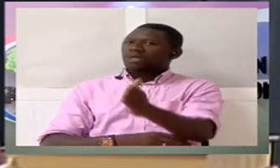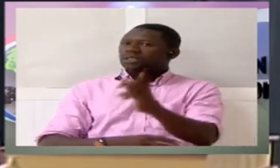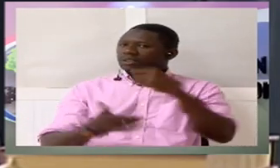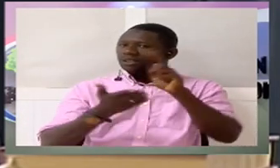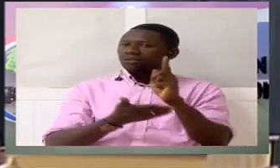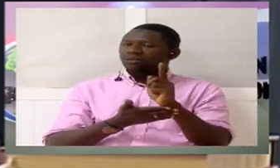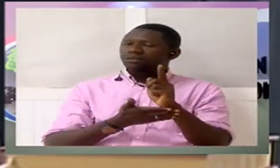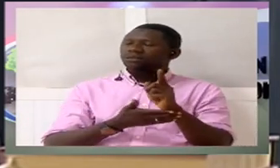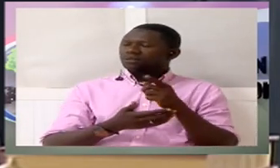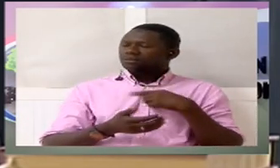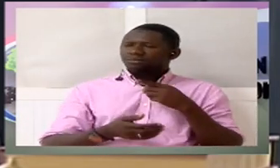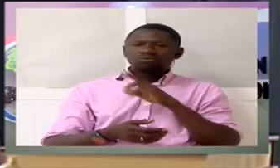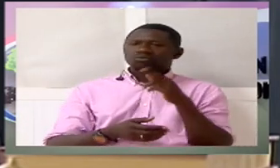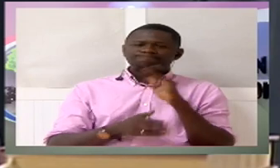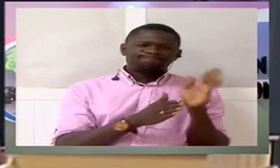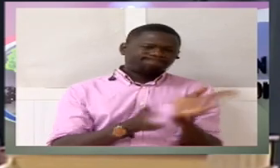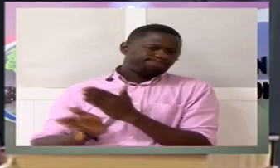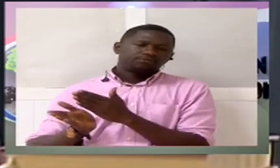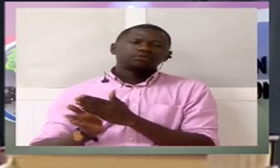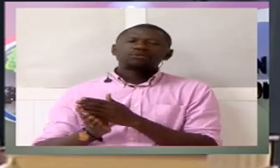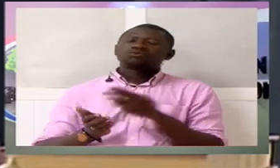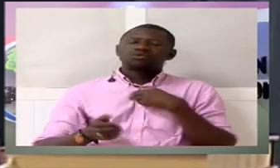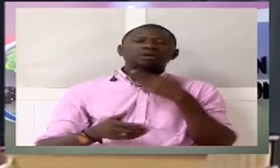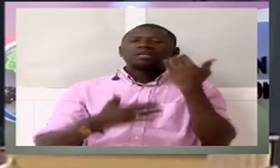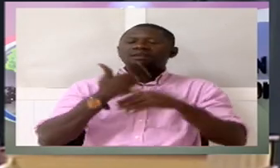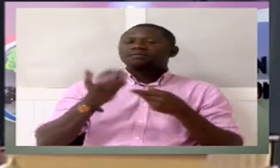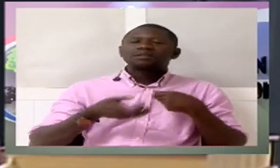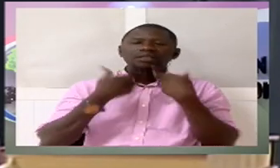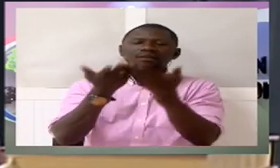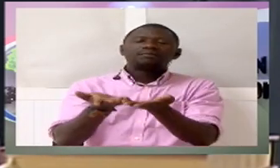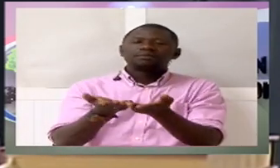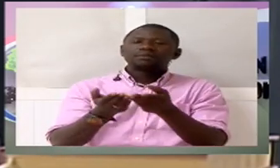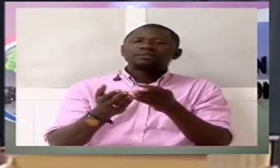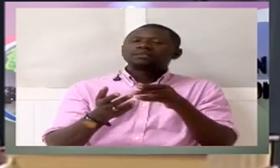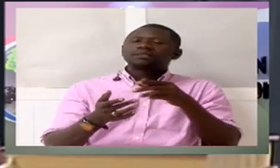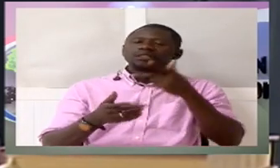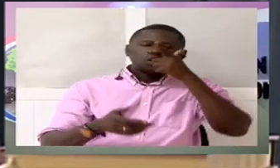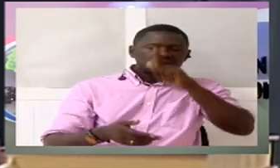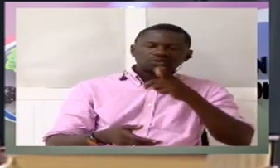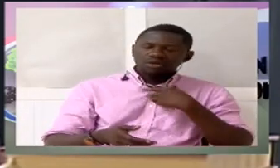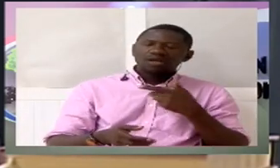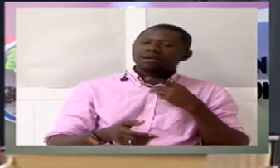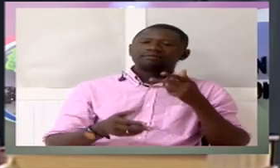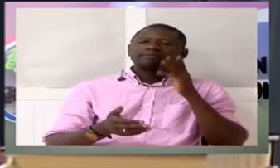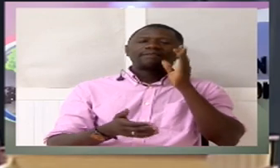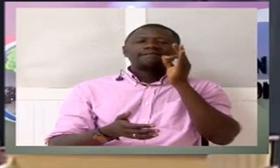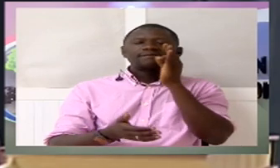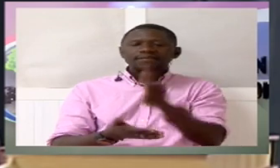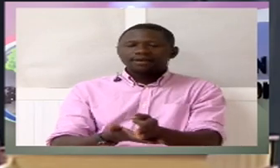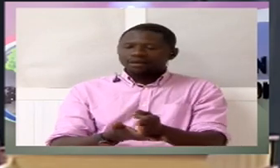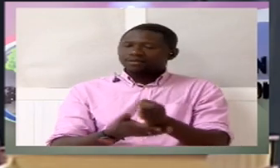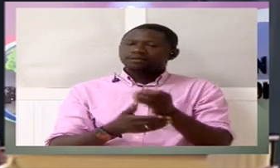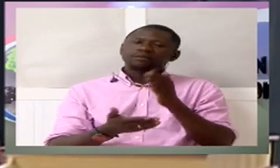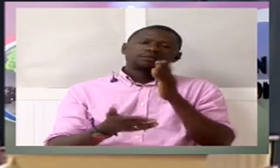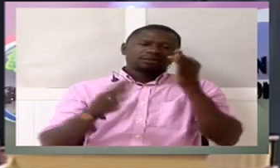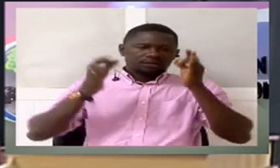chance man dia la pura fair trial. So he was never given a chance to have a fair trial. Ika yin court order men foten. The court order you alluded to